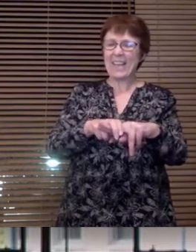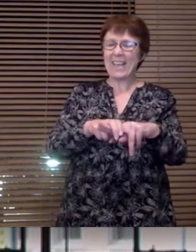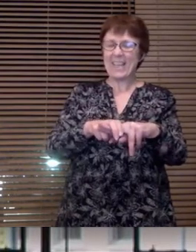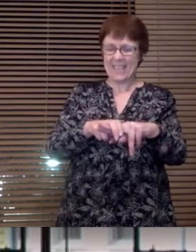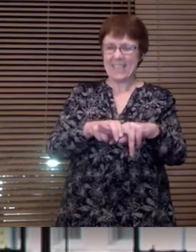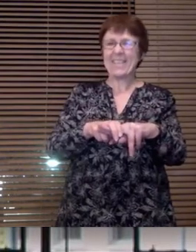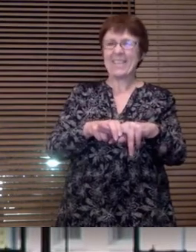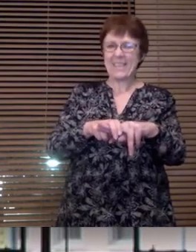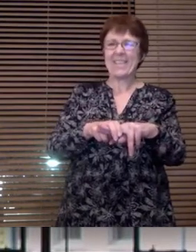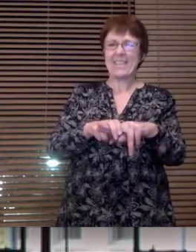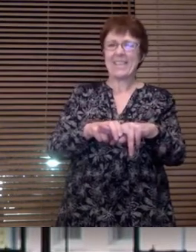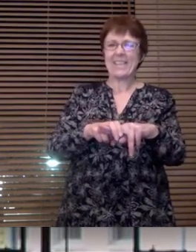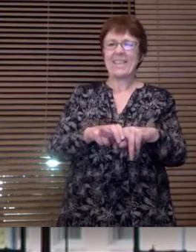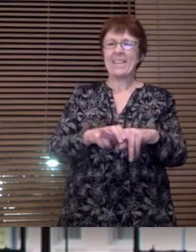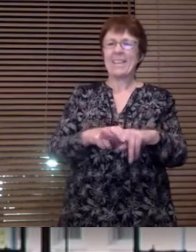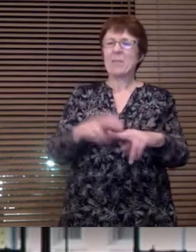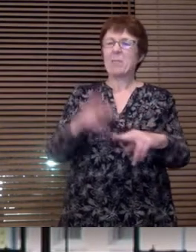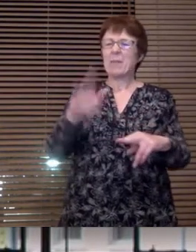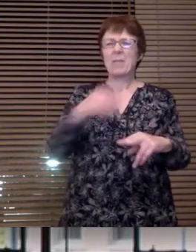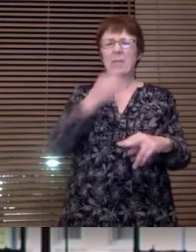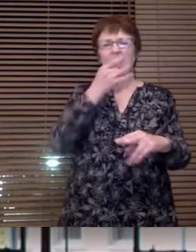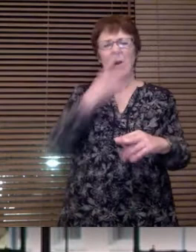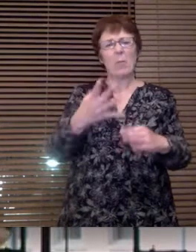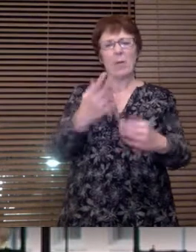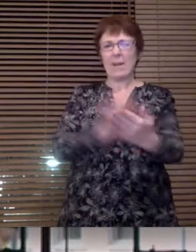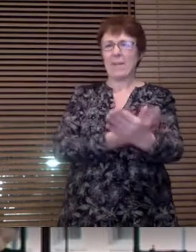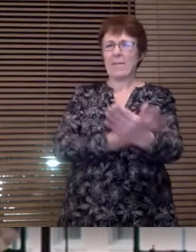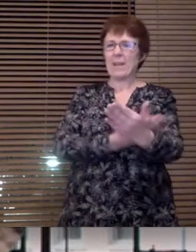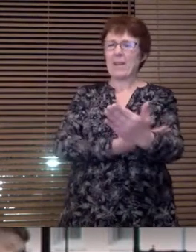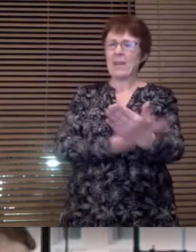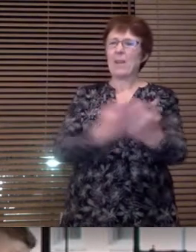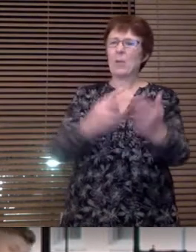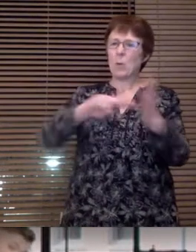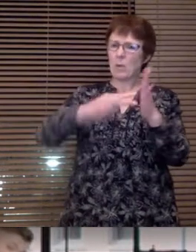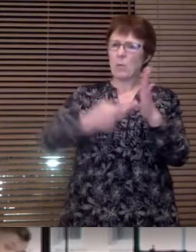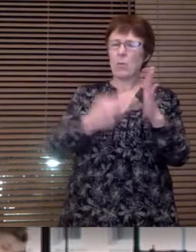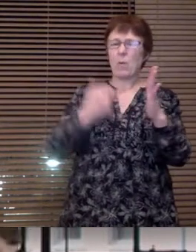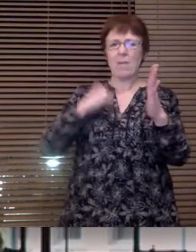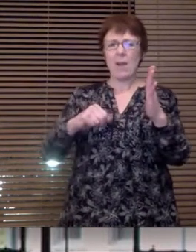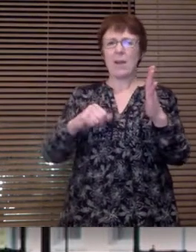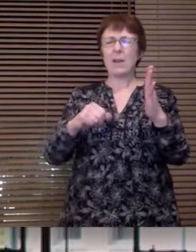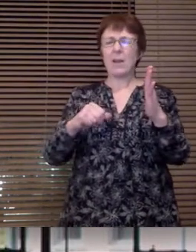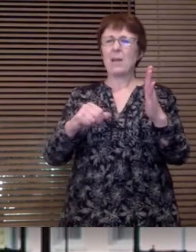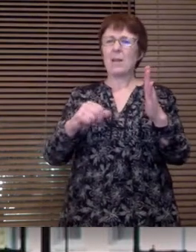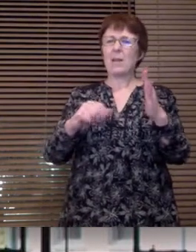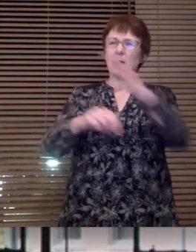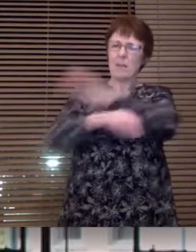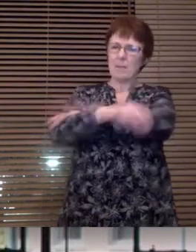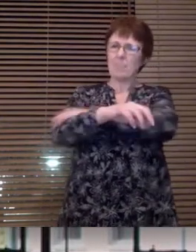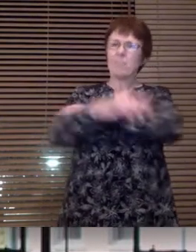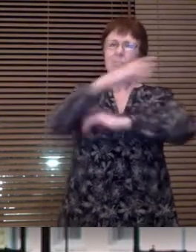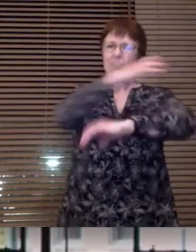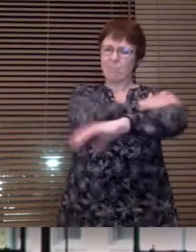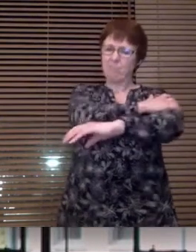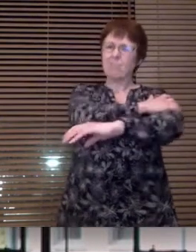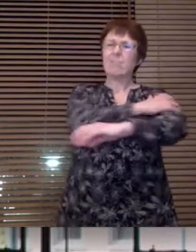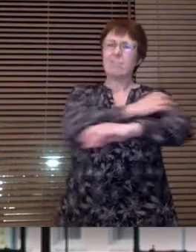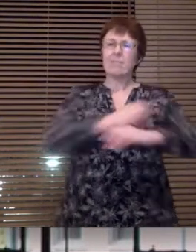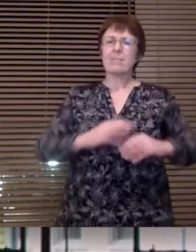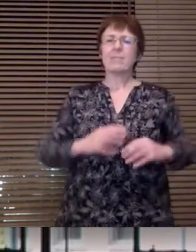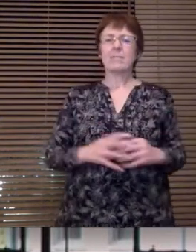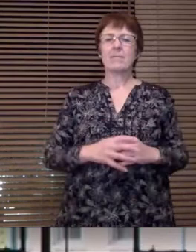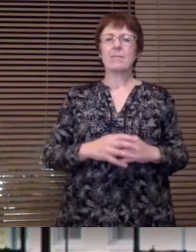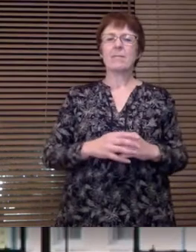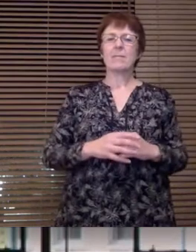can do it, absolutely incredible. If not, we want to go tucked handstand and put as much pressure on your legs as you possibly need to. We